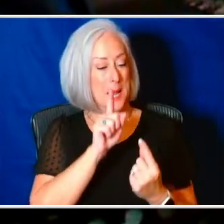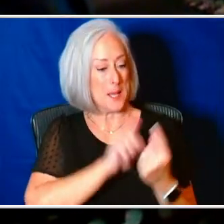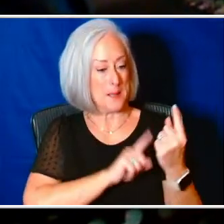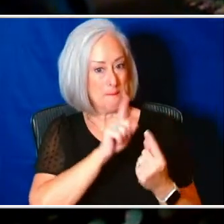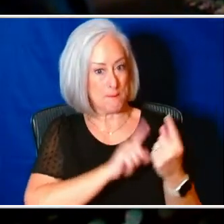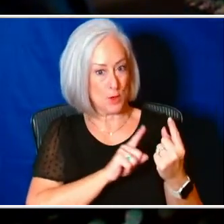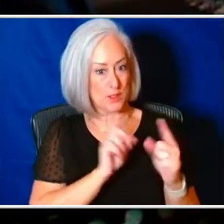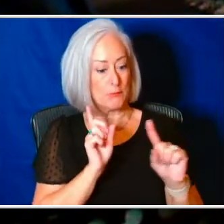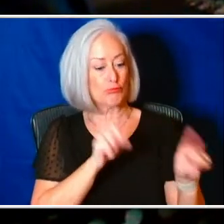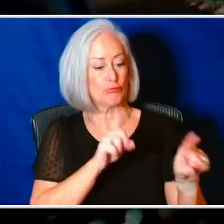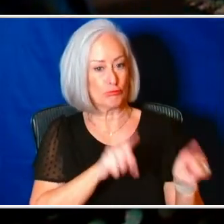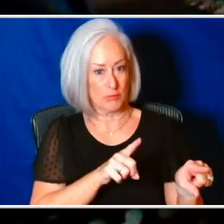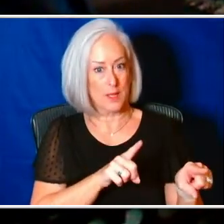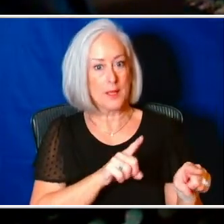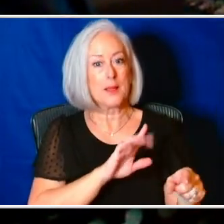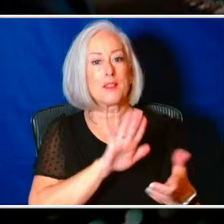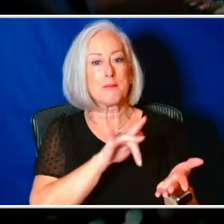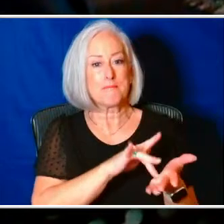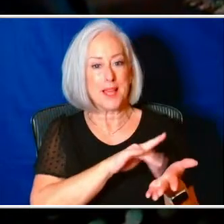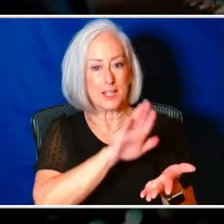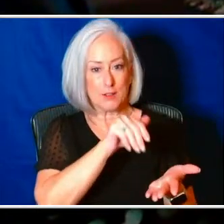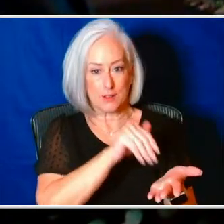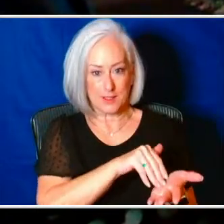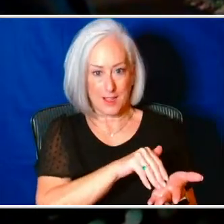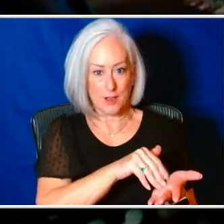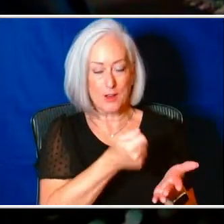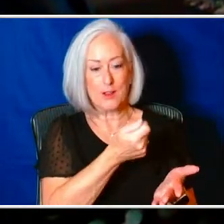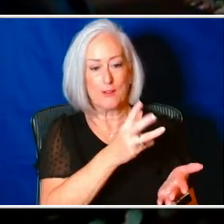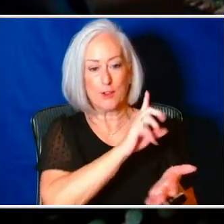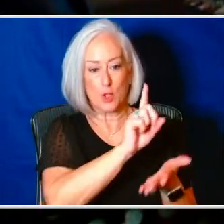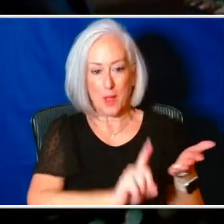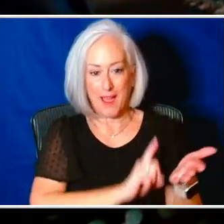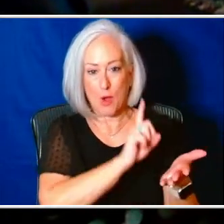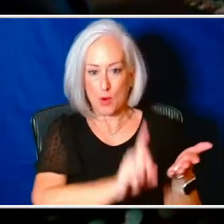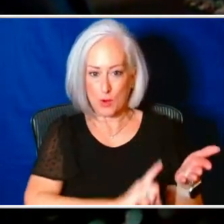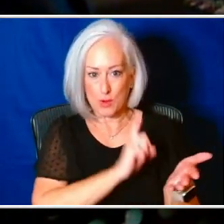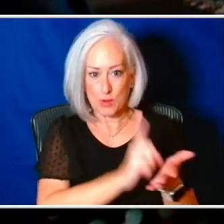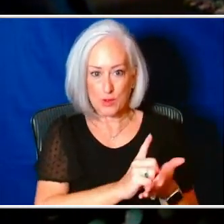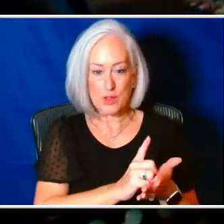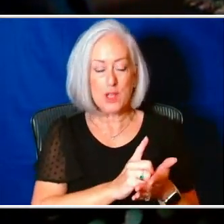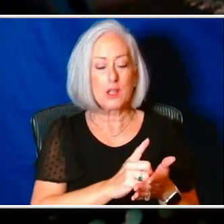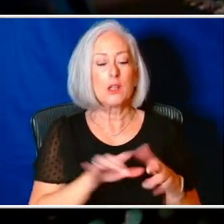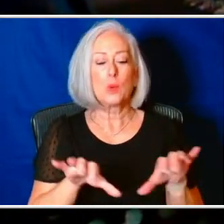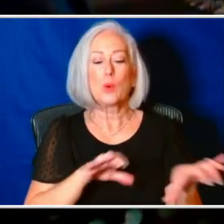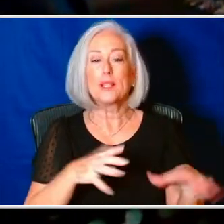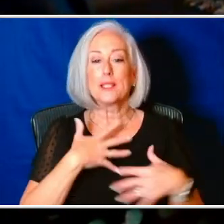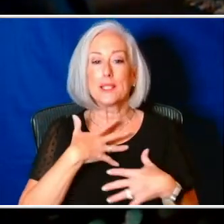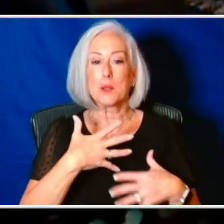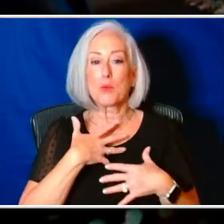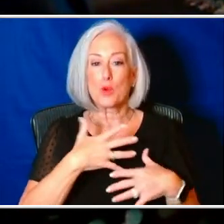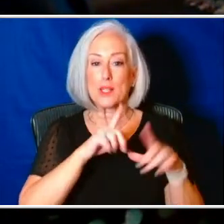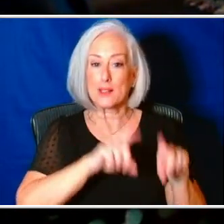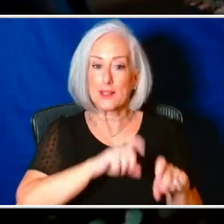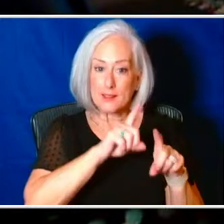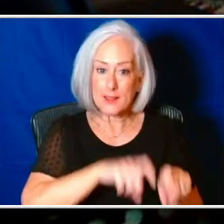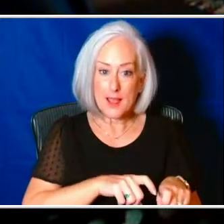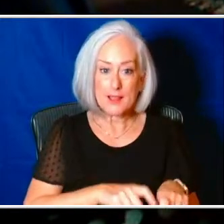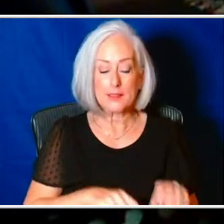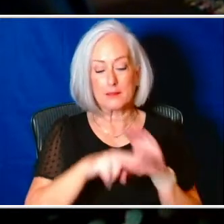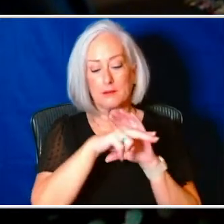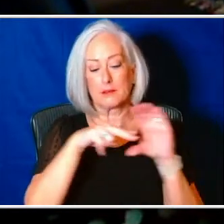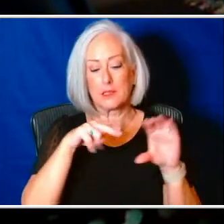couple hours long, and we did a lot of we did some breathing tests, we did like a lung CT scan, some